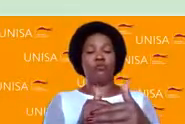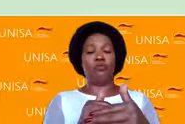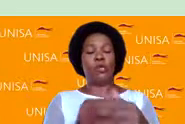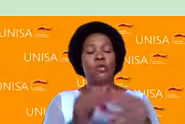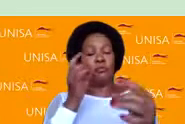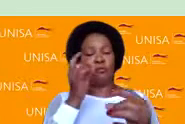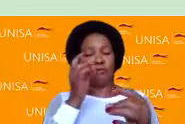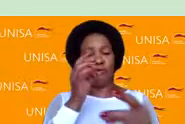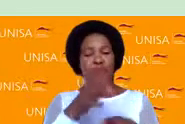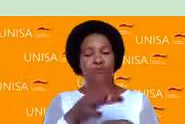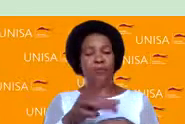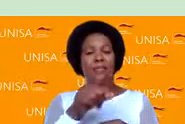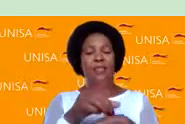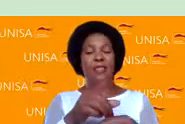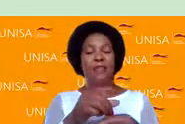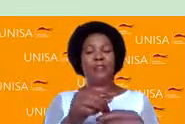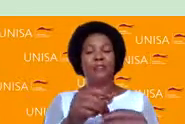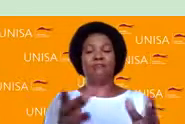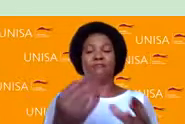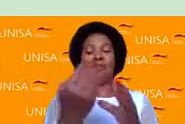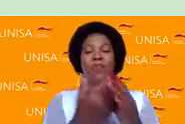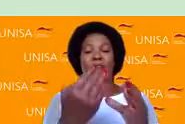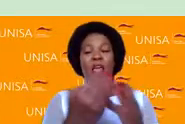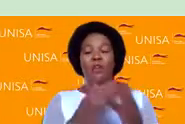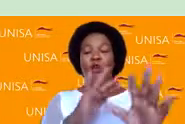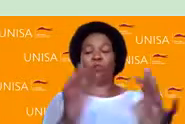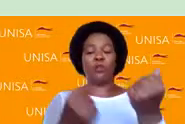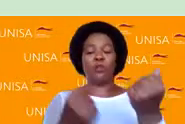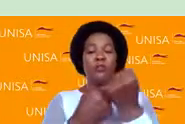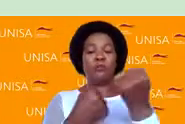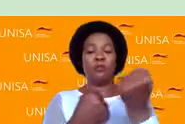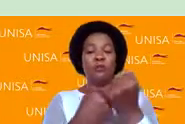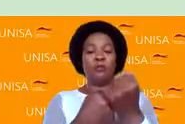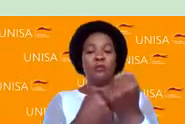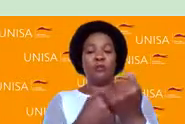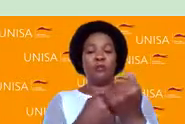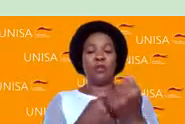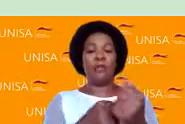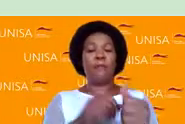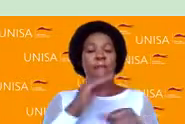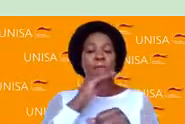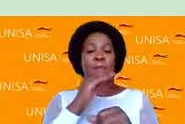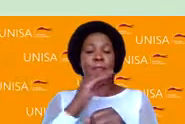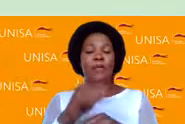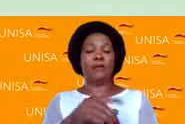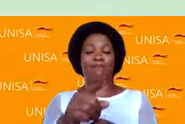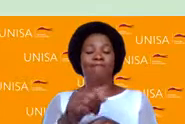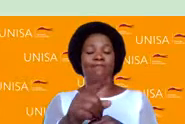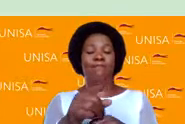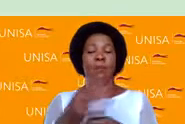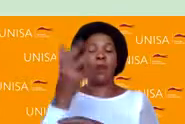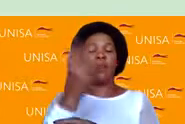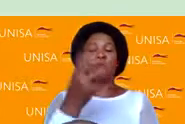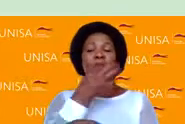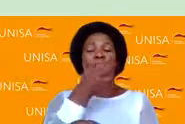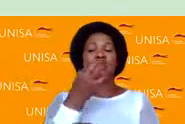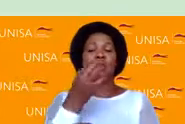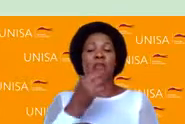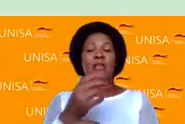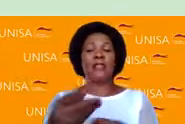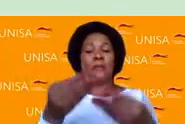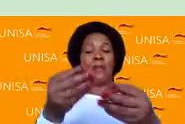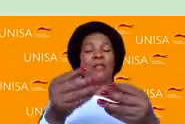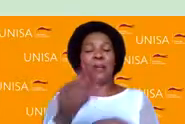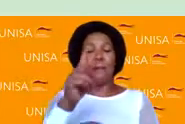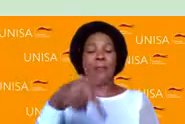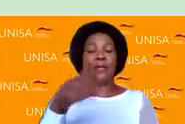not supported, then generally your lecturer said, okay, this has to be in a PDF format. So always save your Word documents as